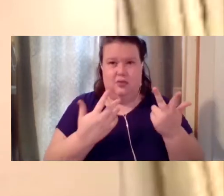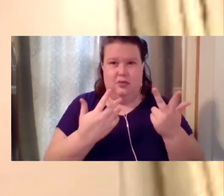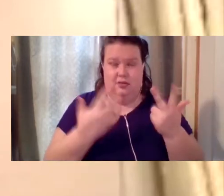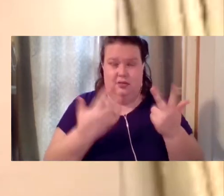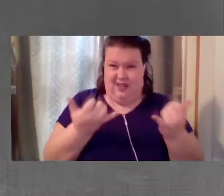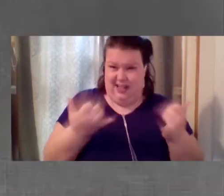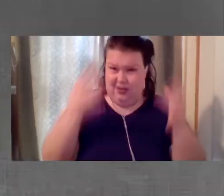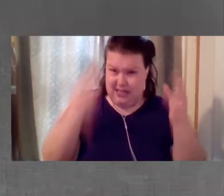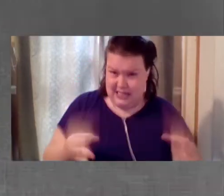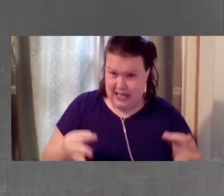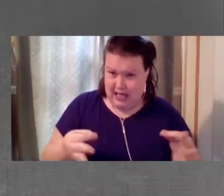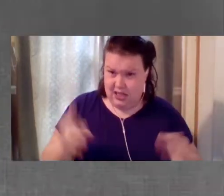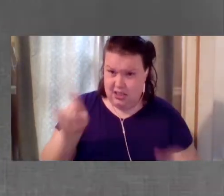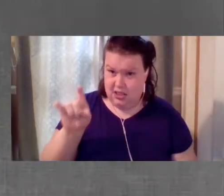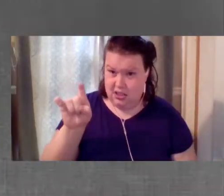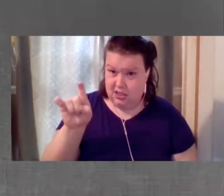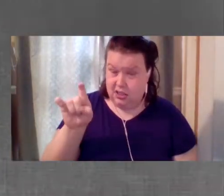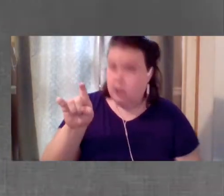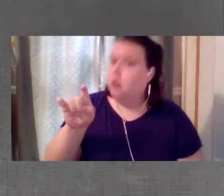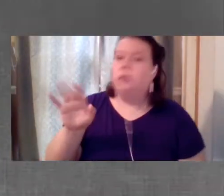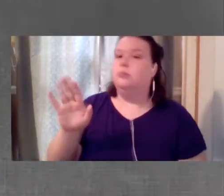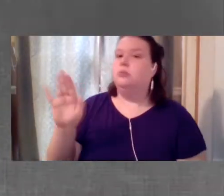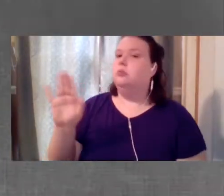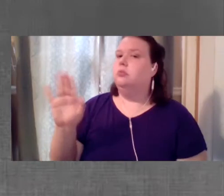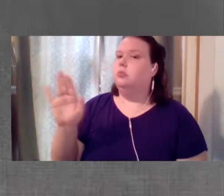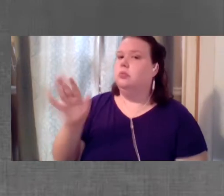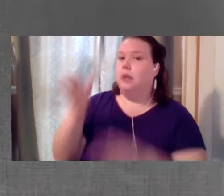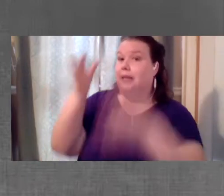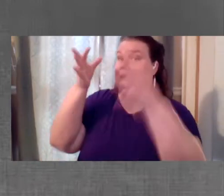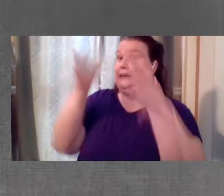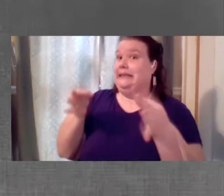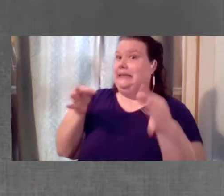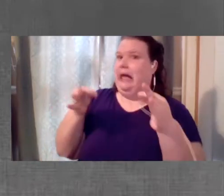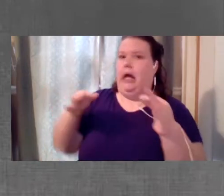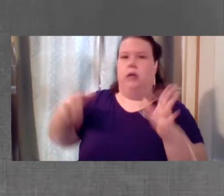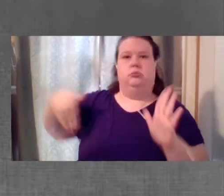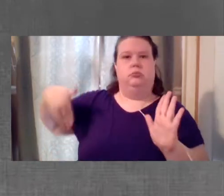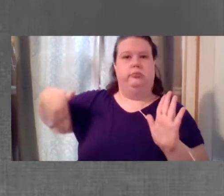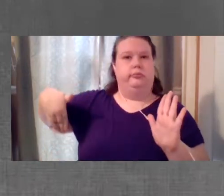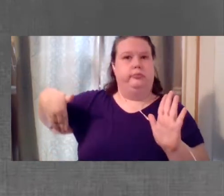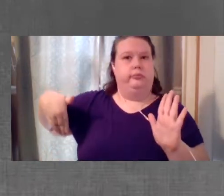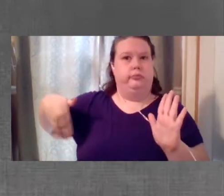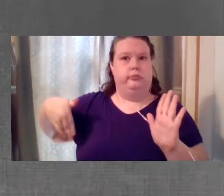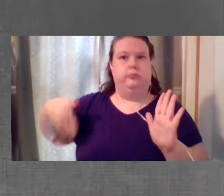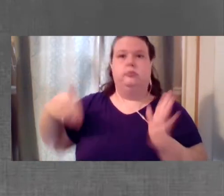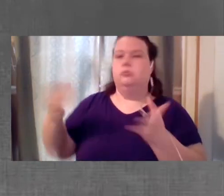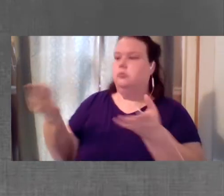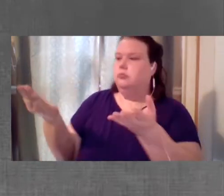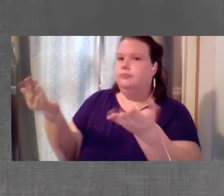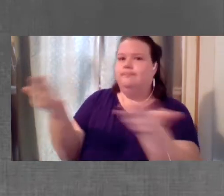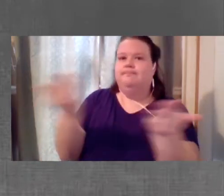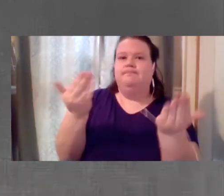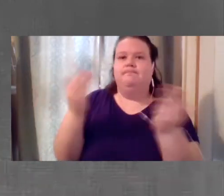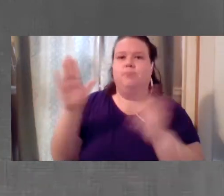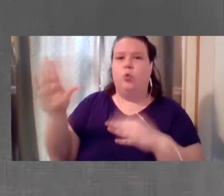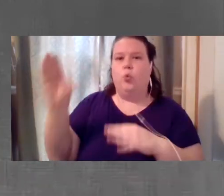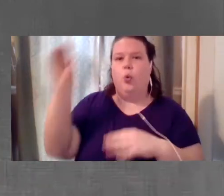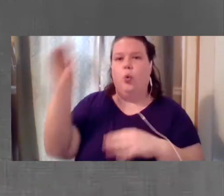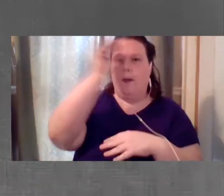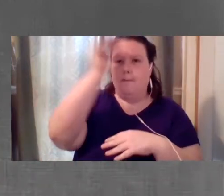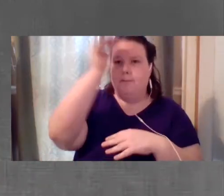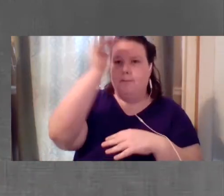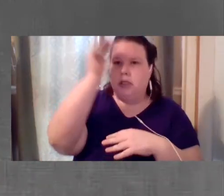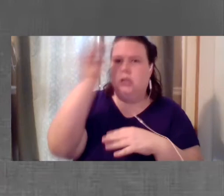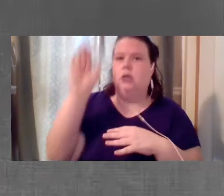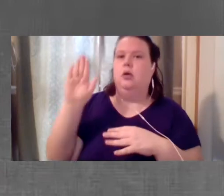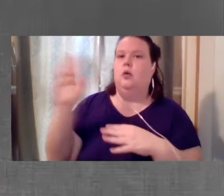We're not, we're not deciding anything. We're just providing input and, and your opinion and your thoughts